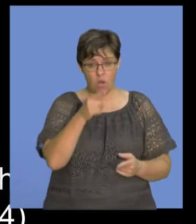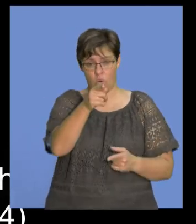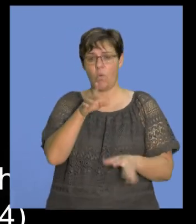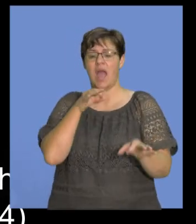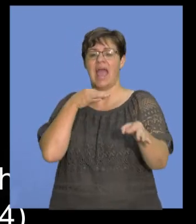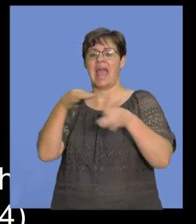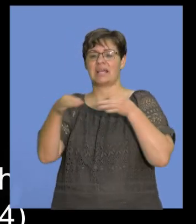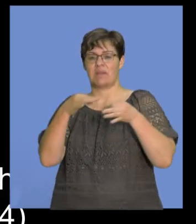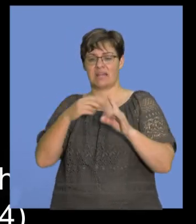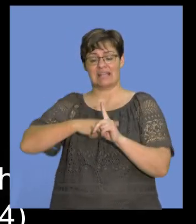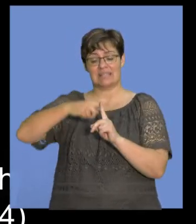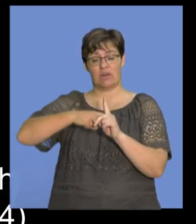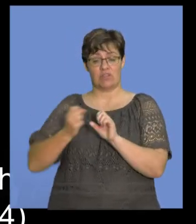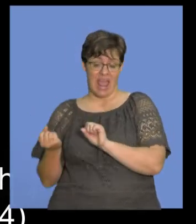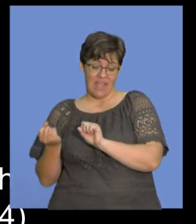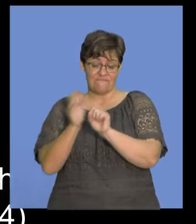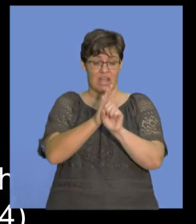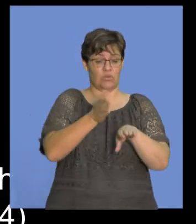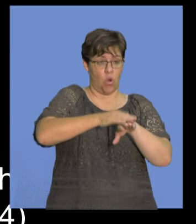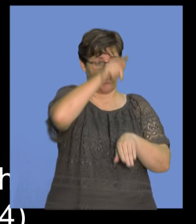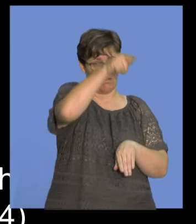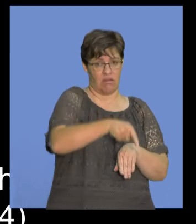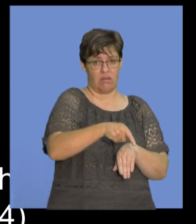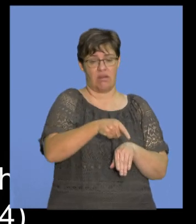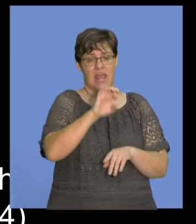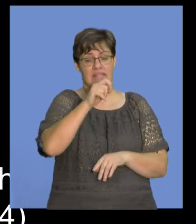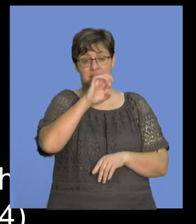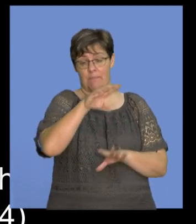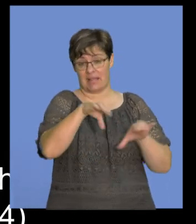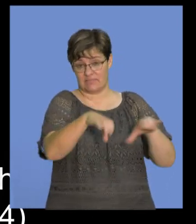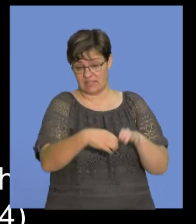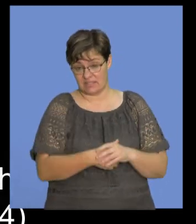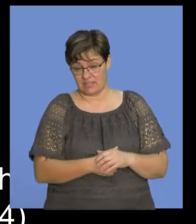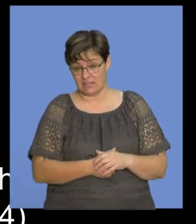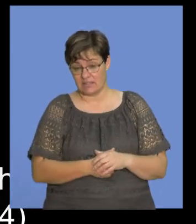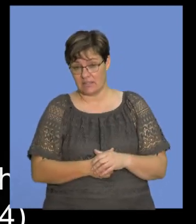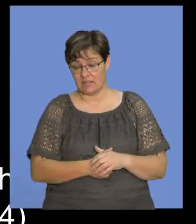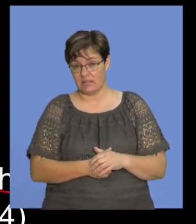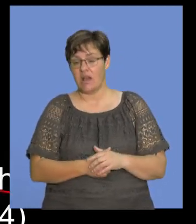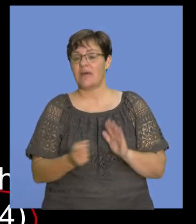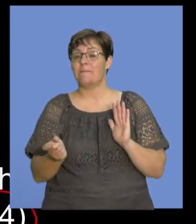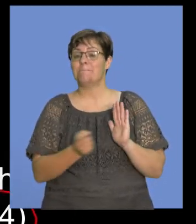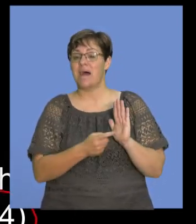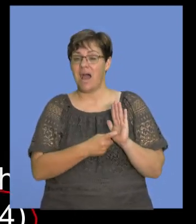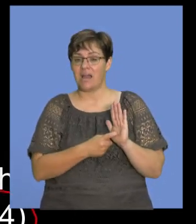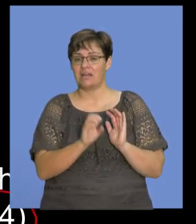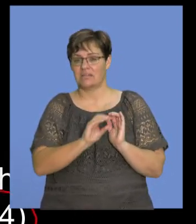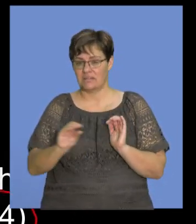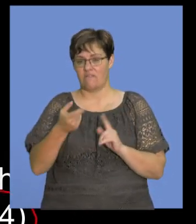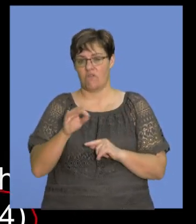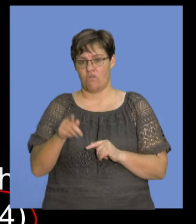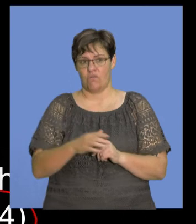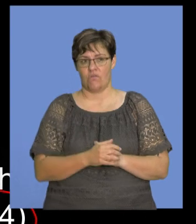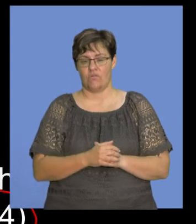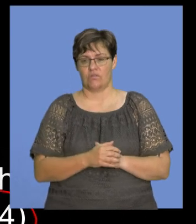describe the effect of temperature on the enzyme activity. more importantly, is the